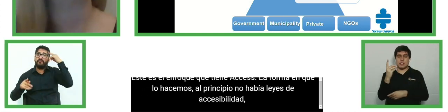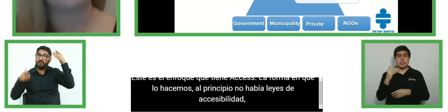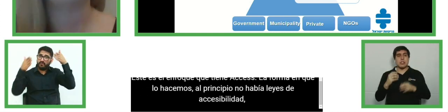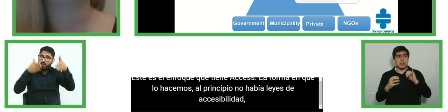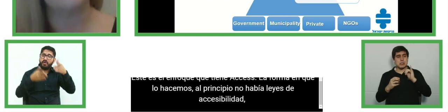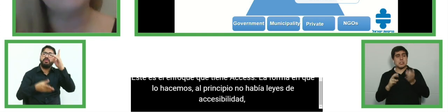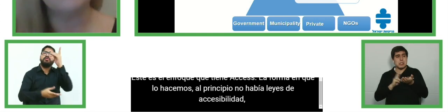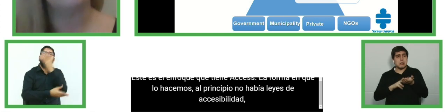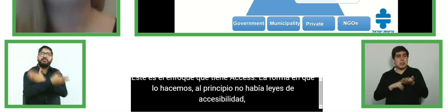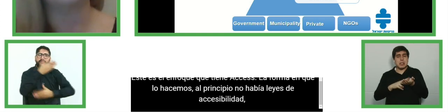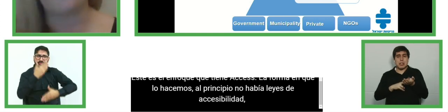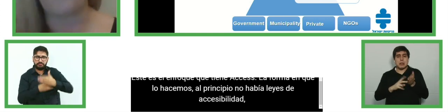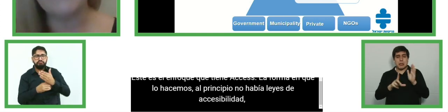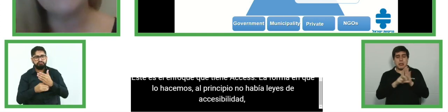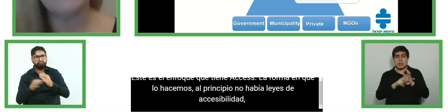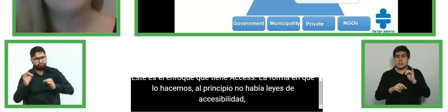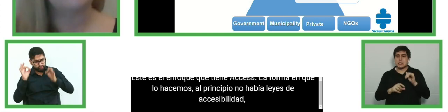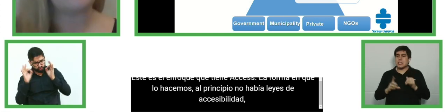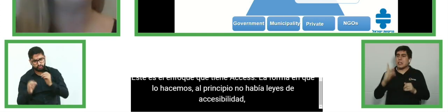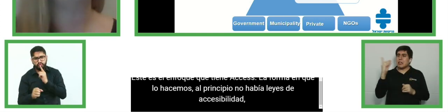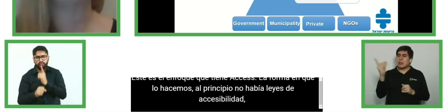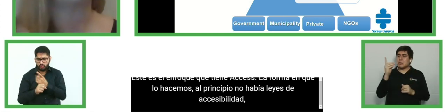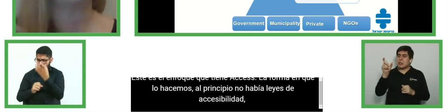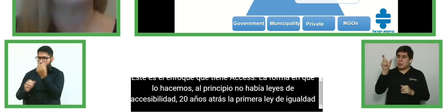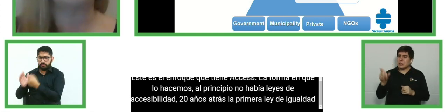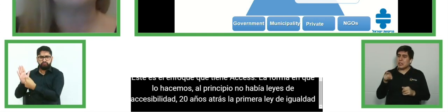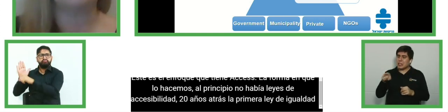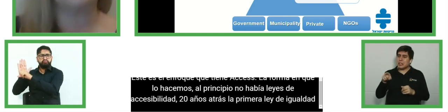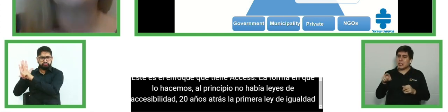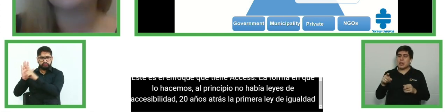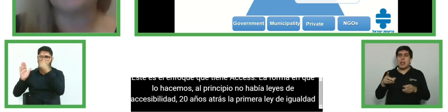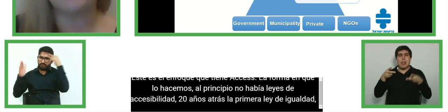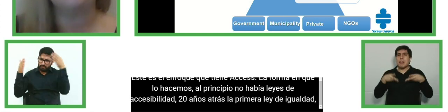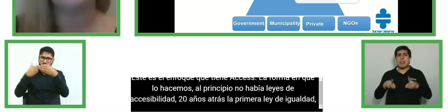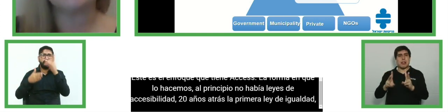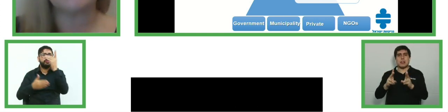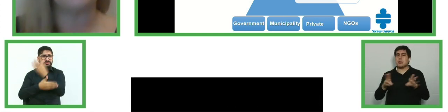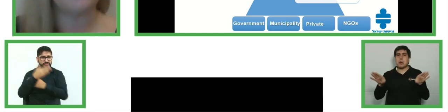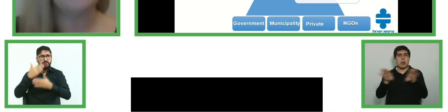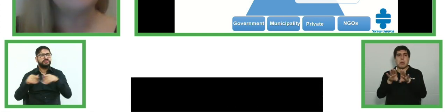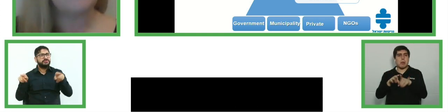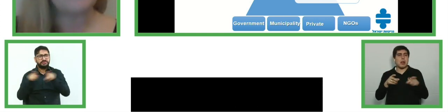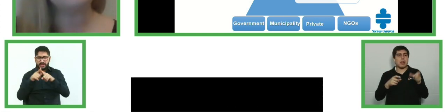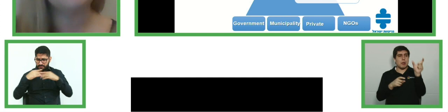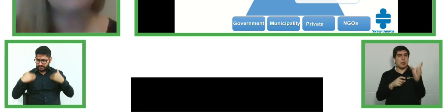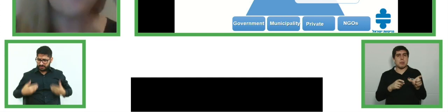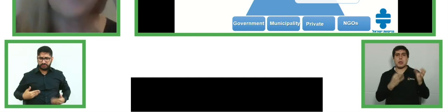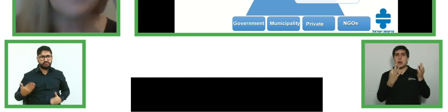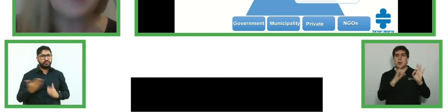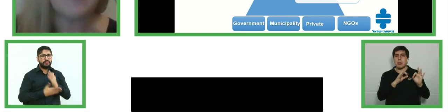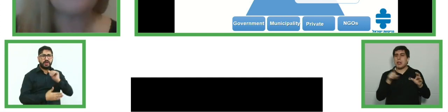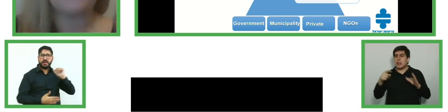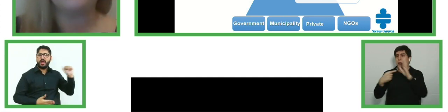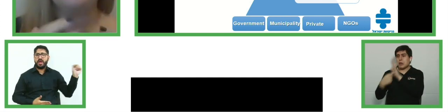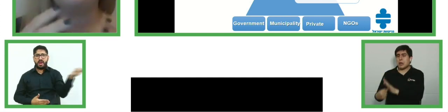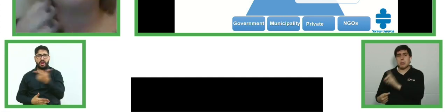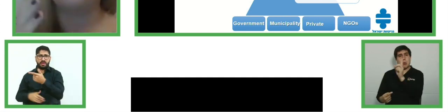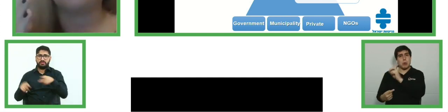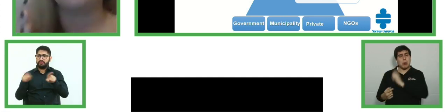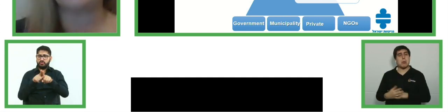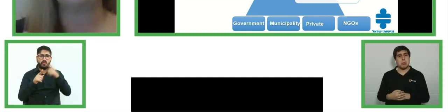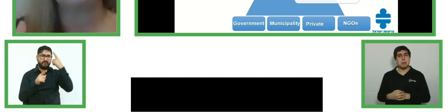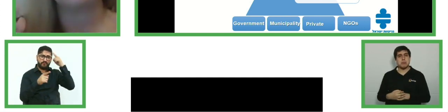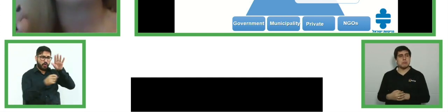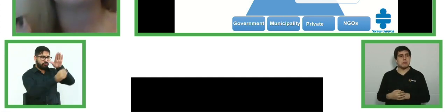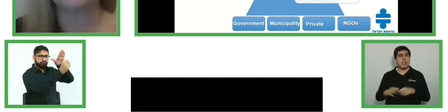for non-discrimination, etc. And later on, they were addressing accessibility, and every ministry had